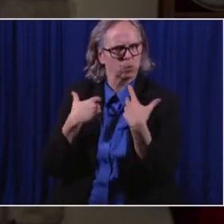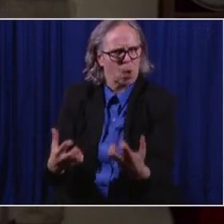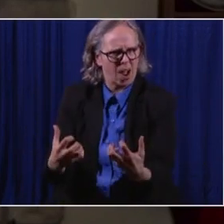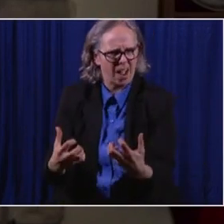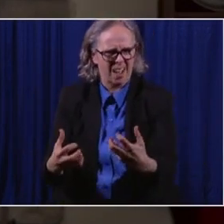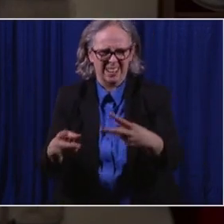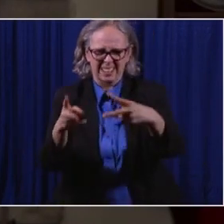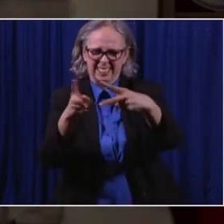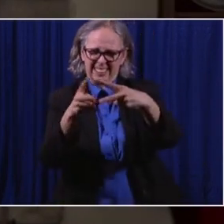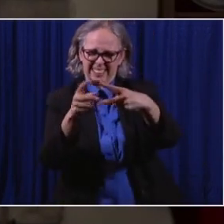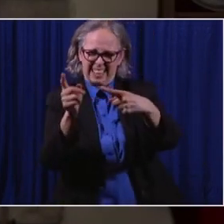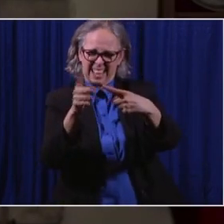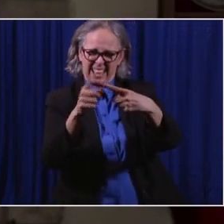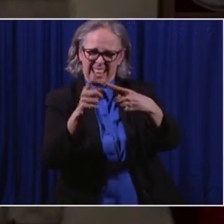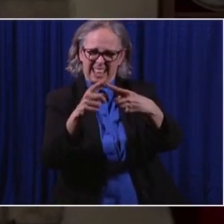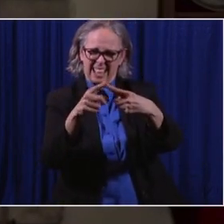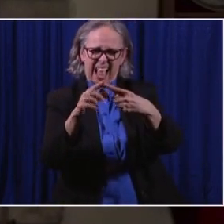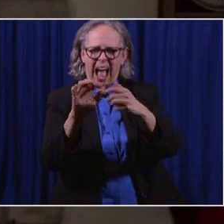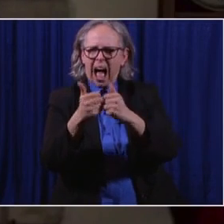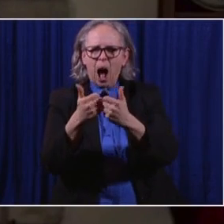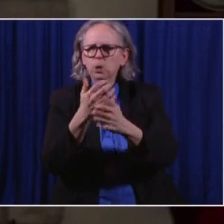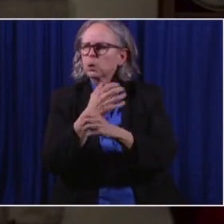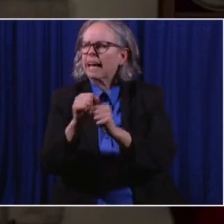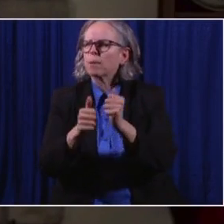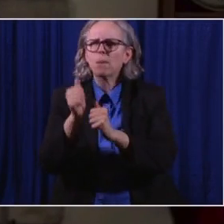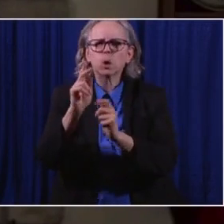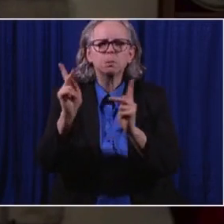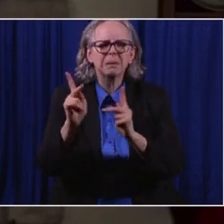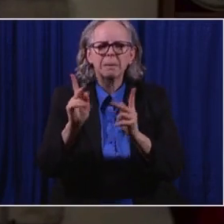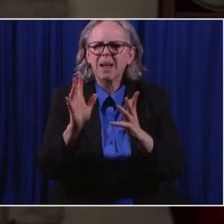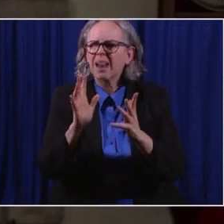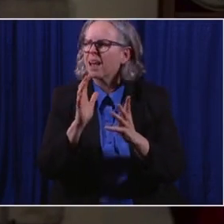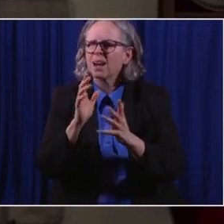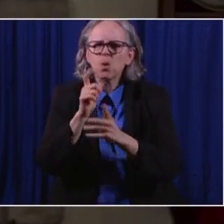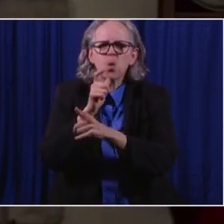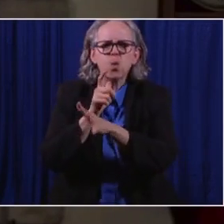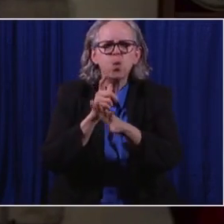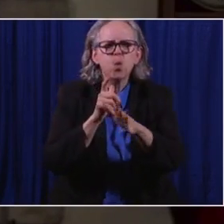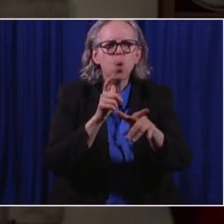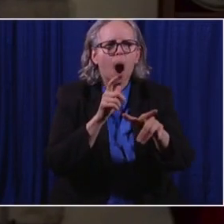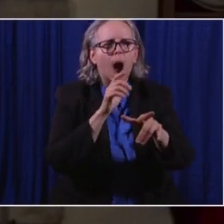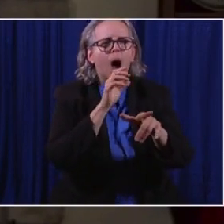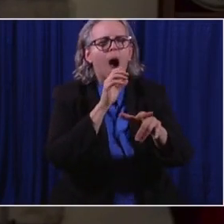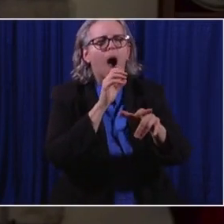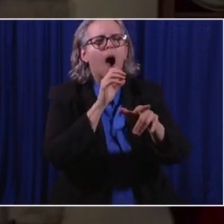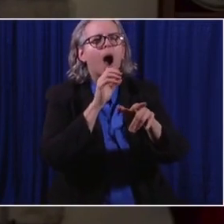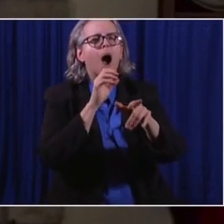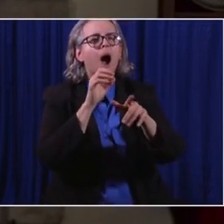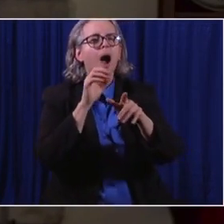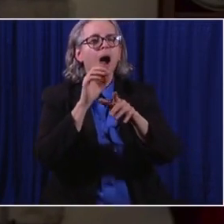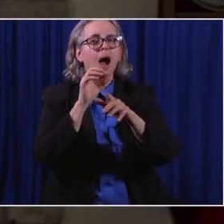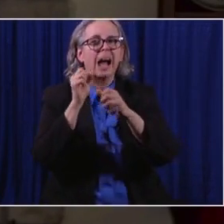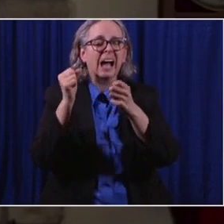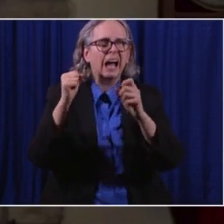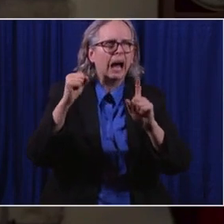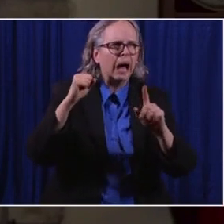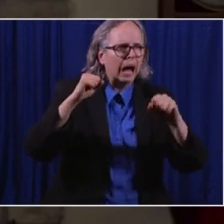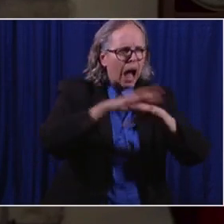lives? So we started with people in congregate care. We started with our first responders that we have to